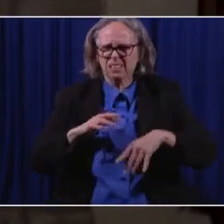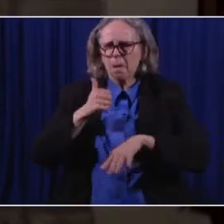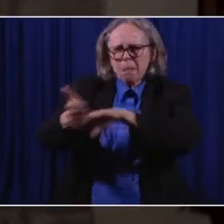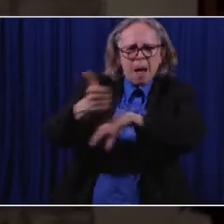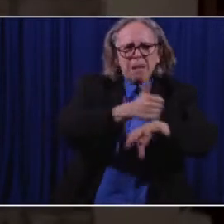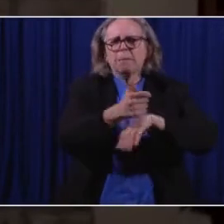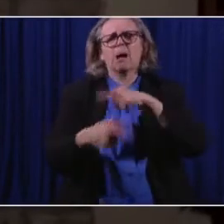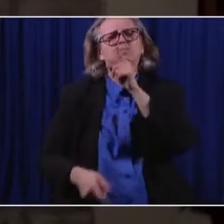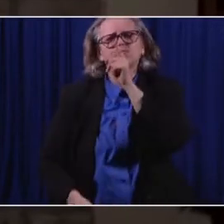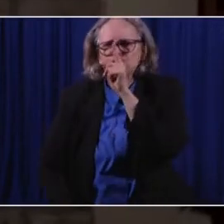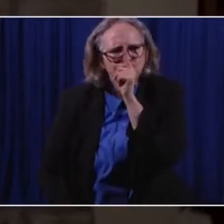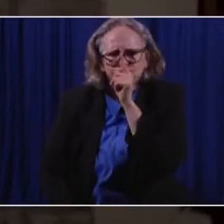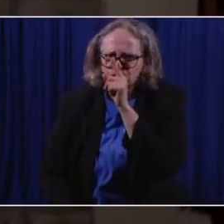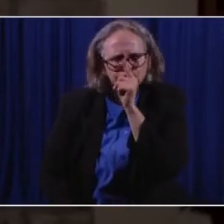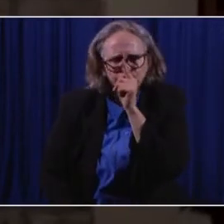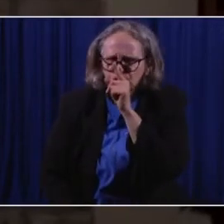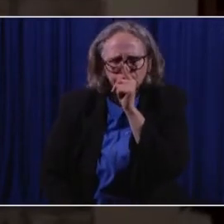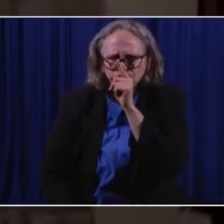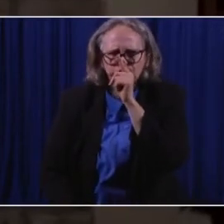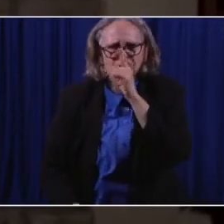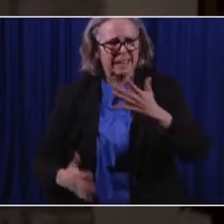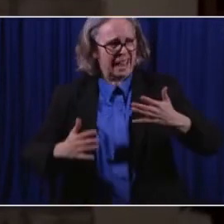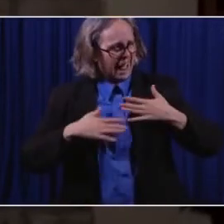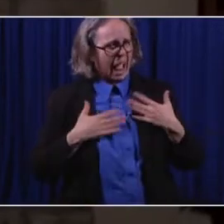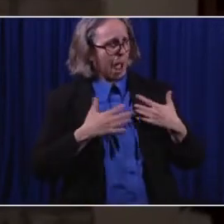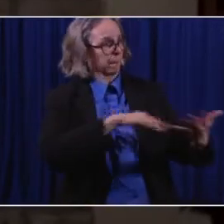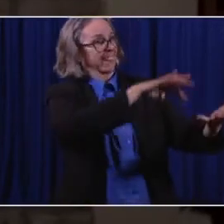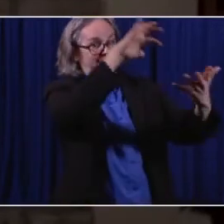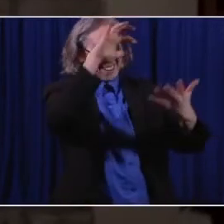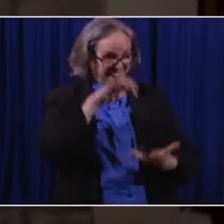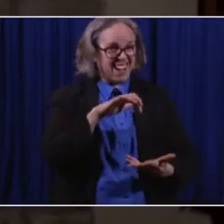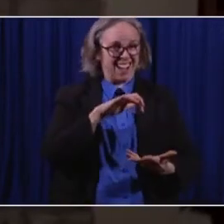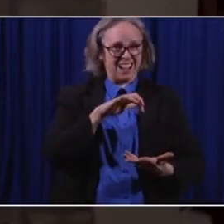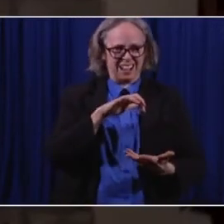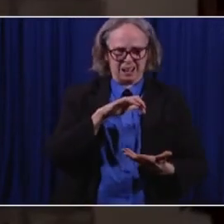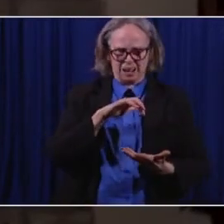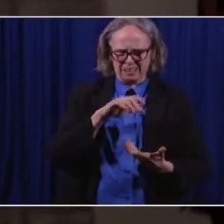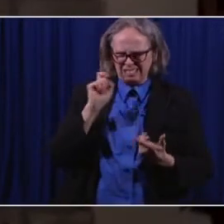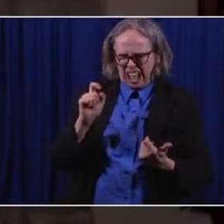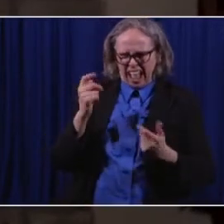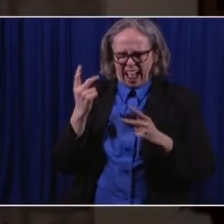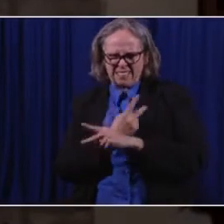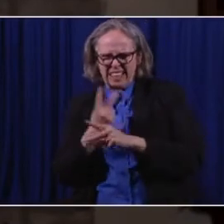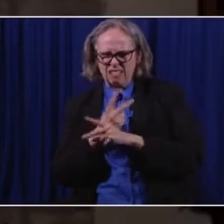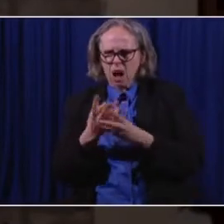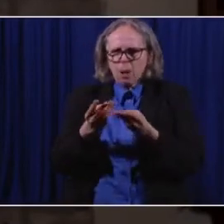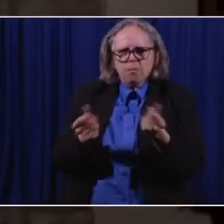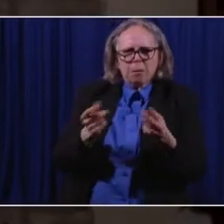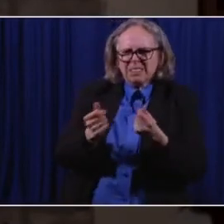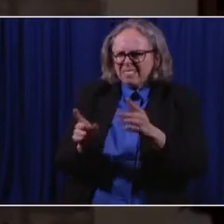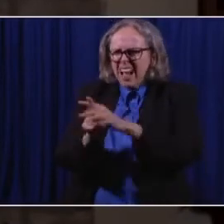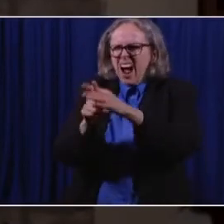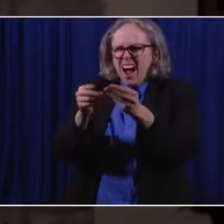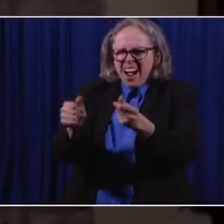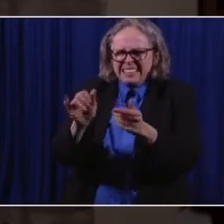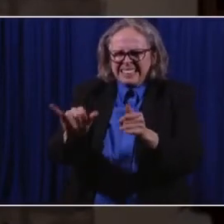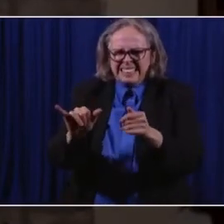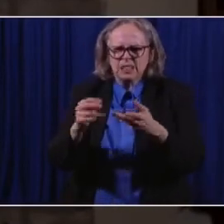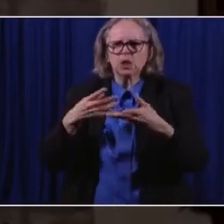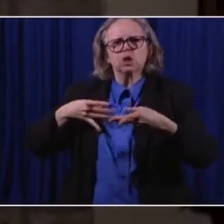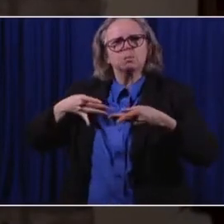and you know, we're working our way through this. With the with the